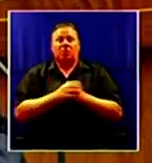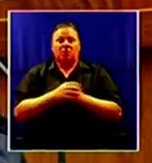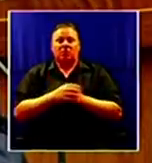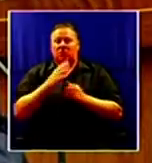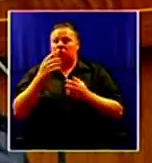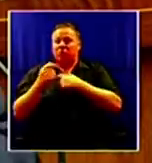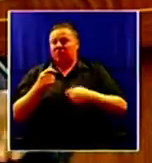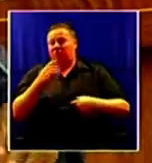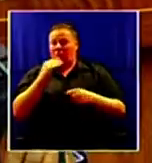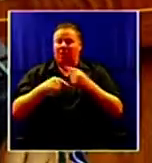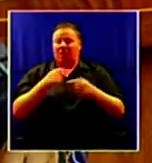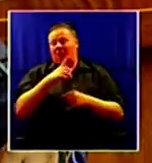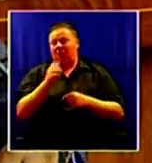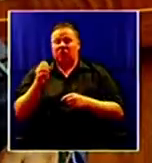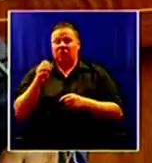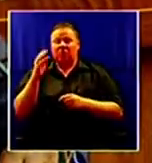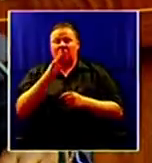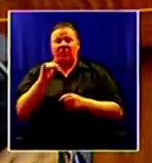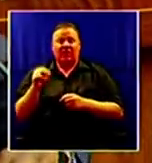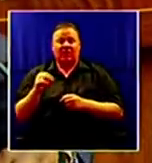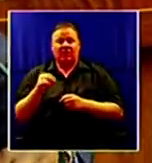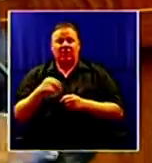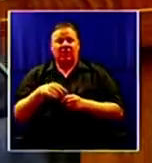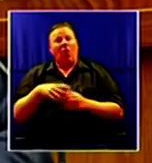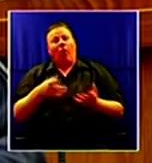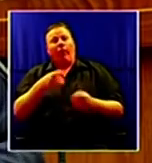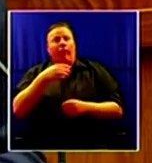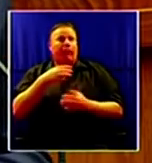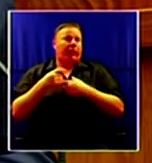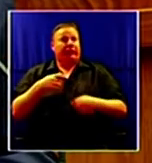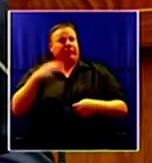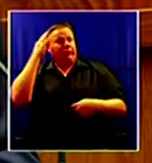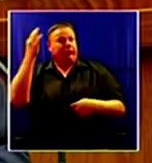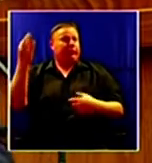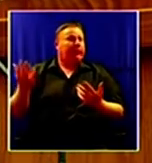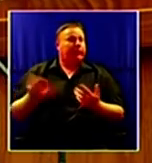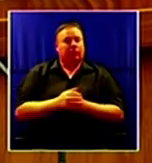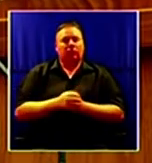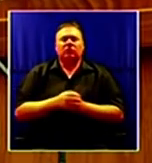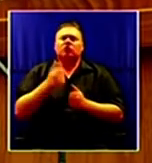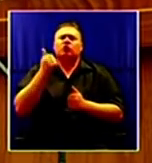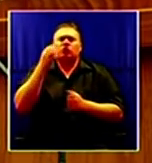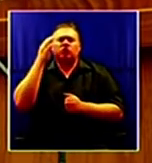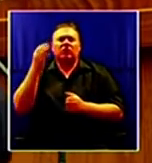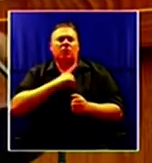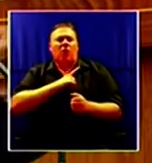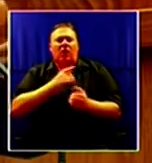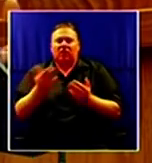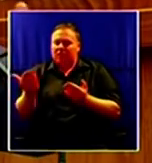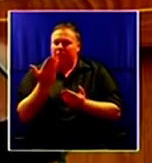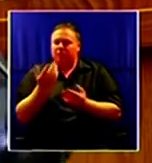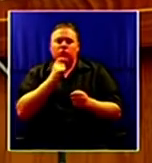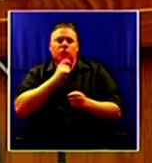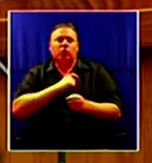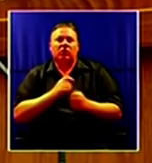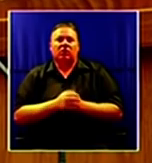people said the president was dreaming, but it's a good dream because it's being realized now. The key issue, let's proceed